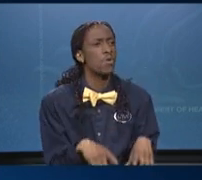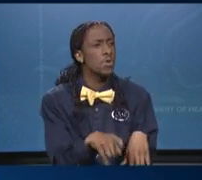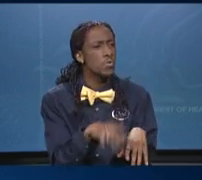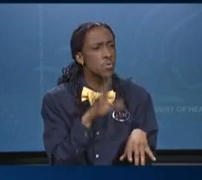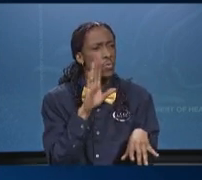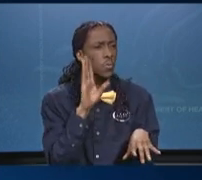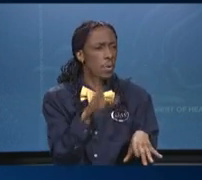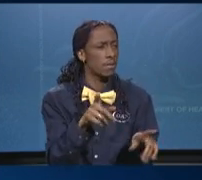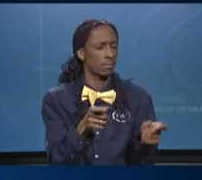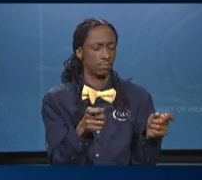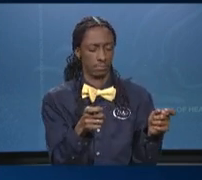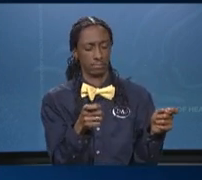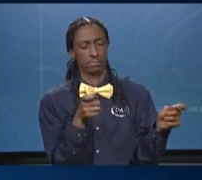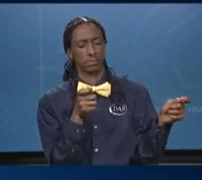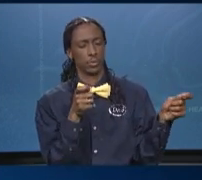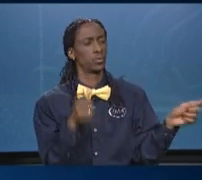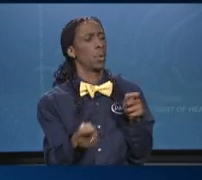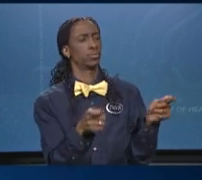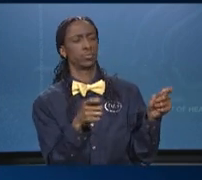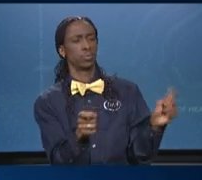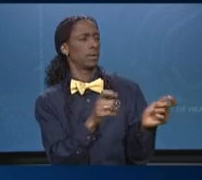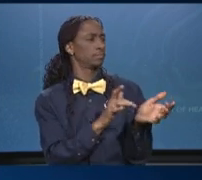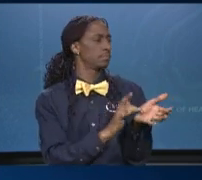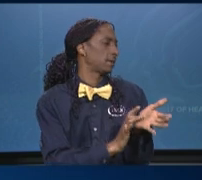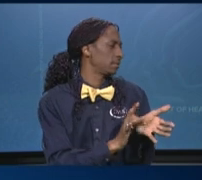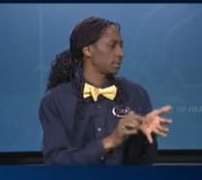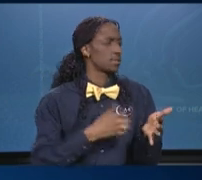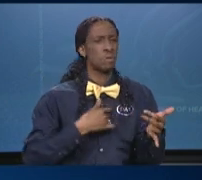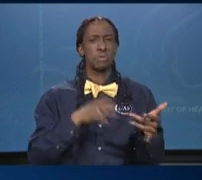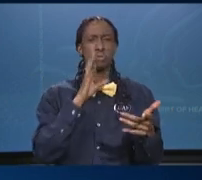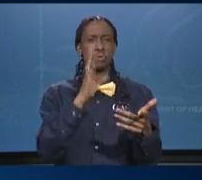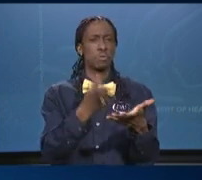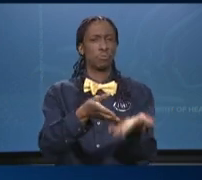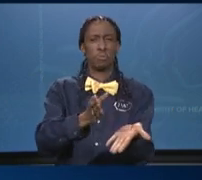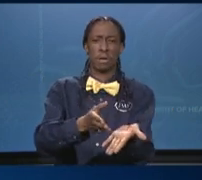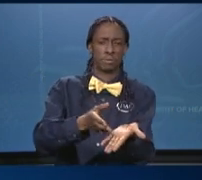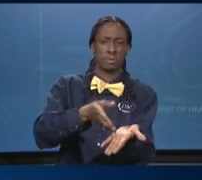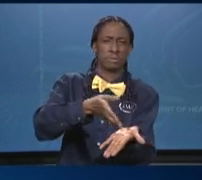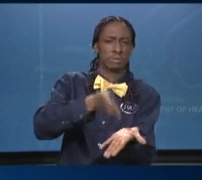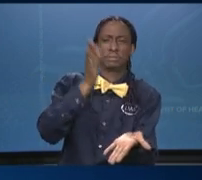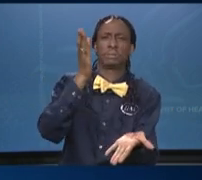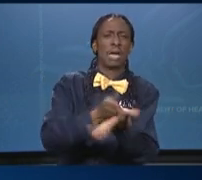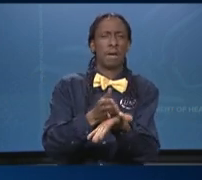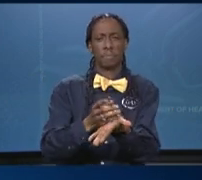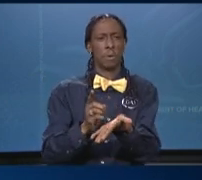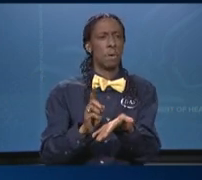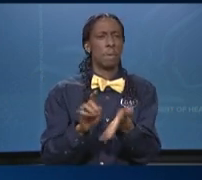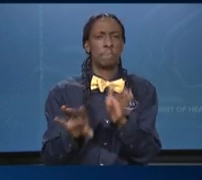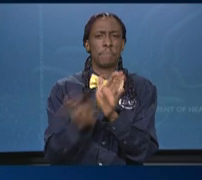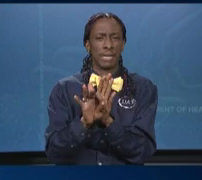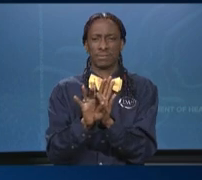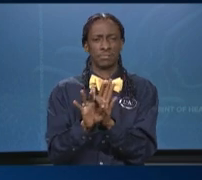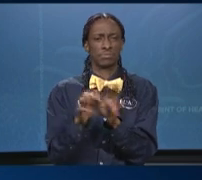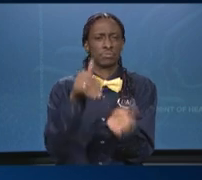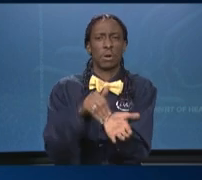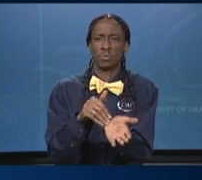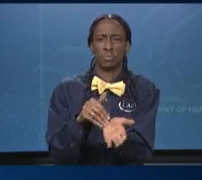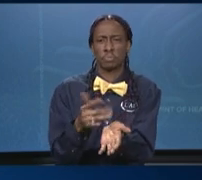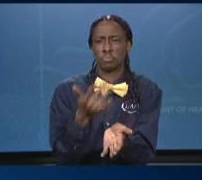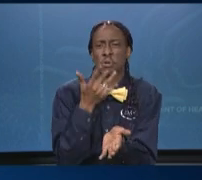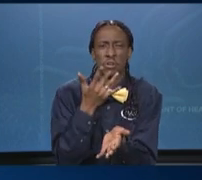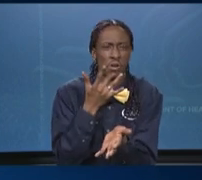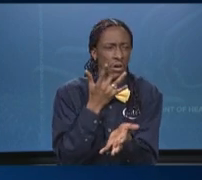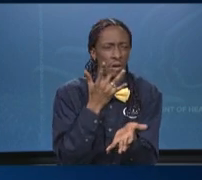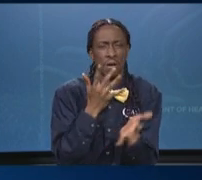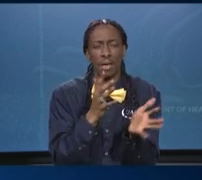medicine. You're going to end the days where we could choose the doctors we wanted. But those aren't the stories that we